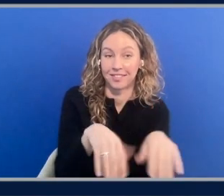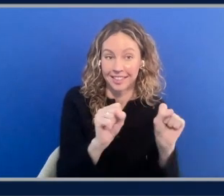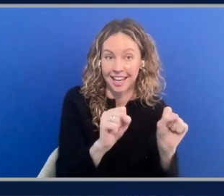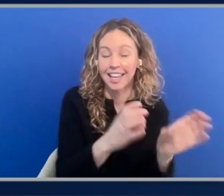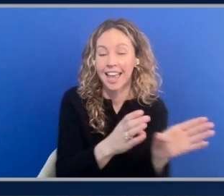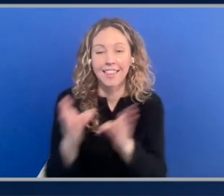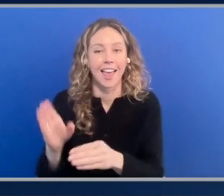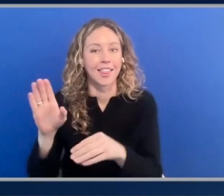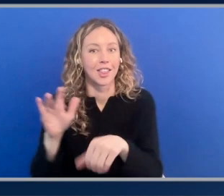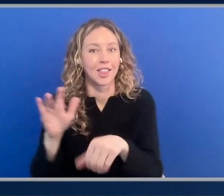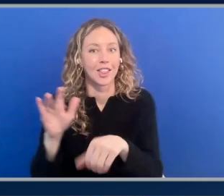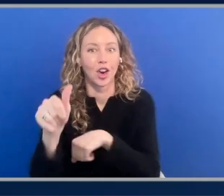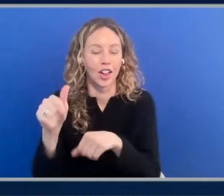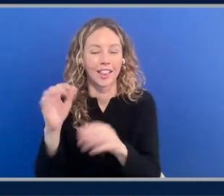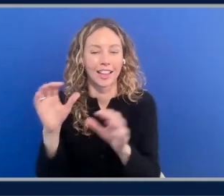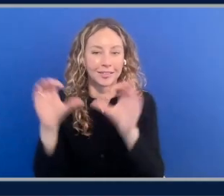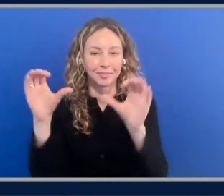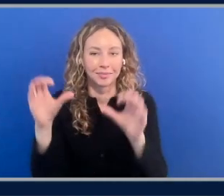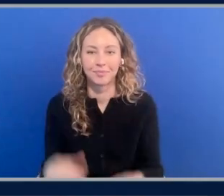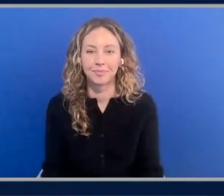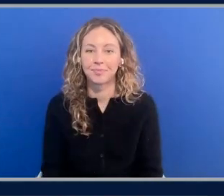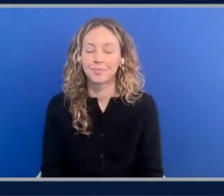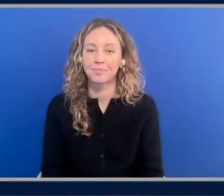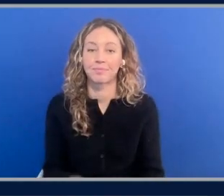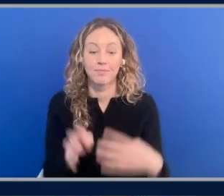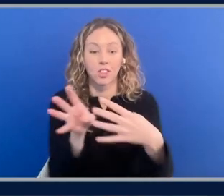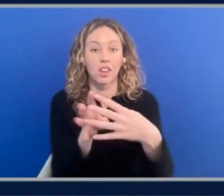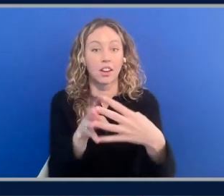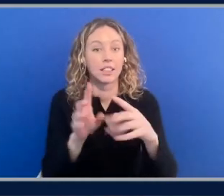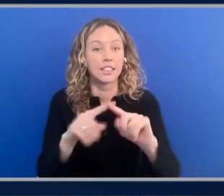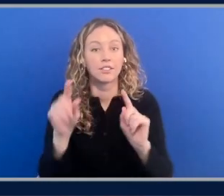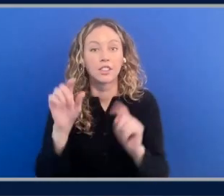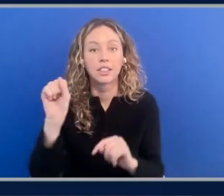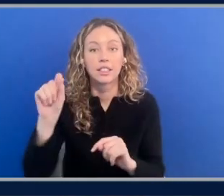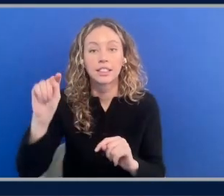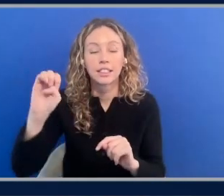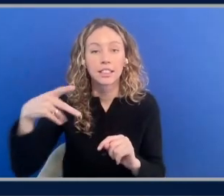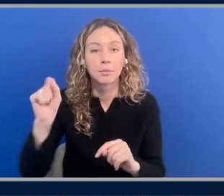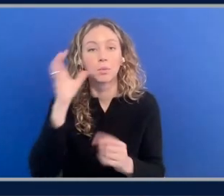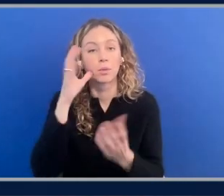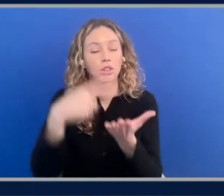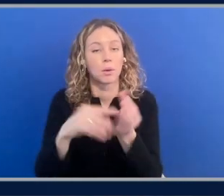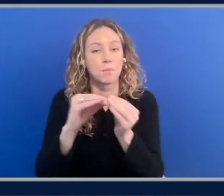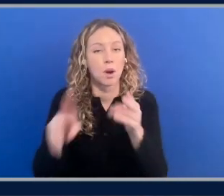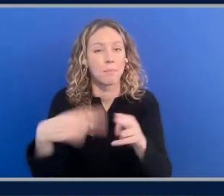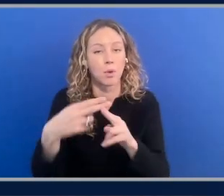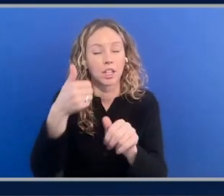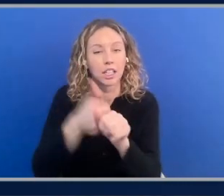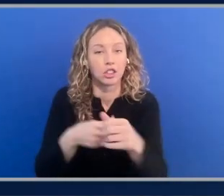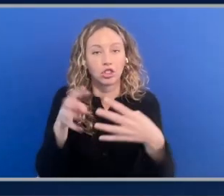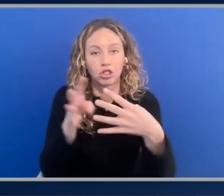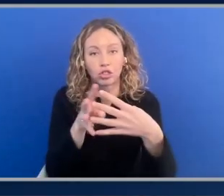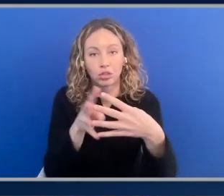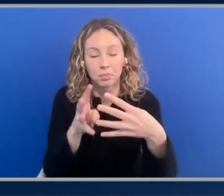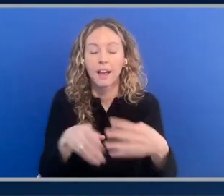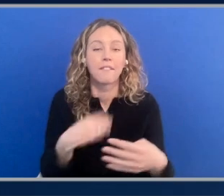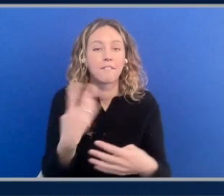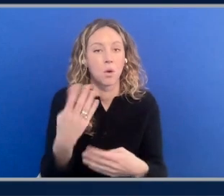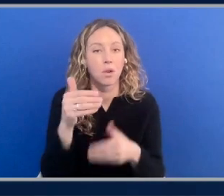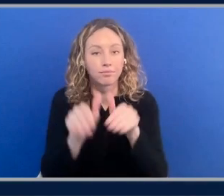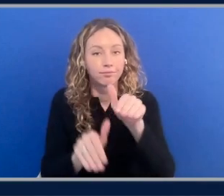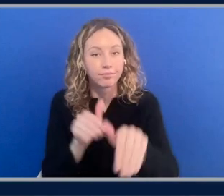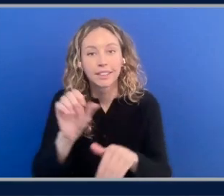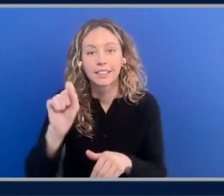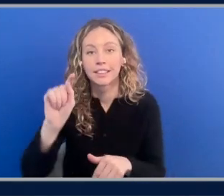But let's go ahead and scroll down. You have 4 different steps. We're going to drill into these in just a few moments here, but there's a 4-step plan and also the exam